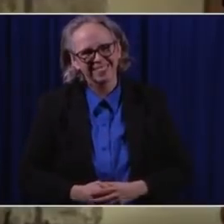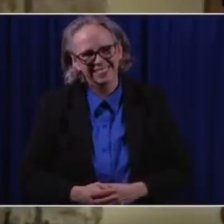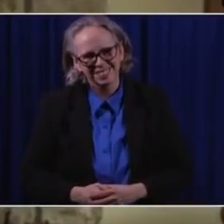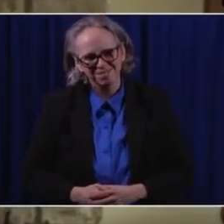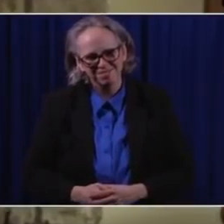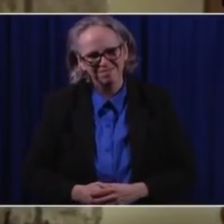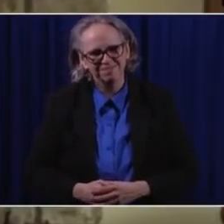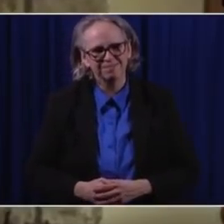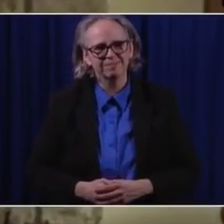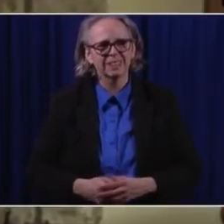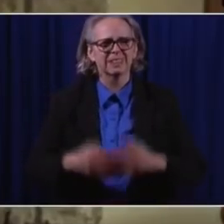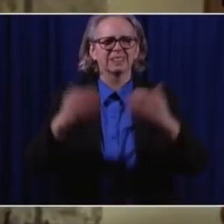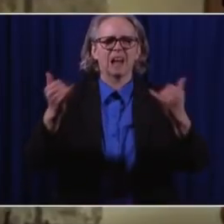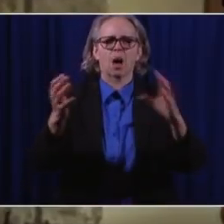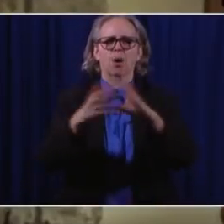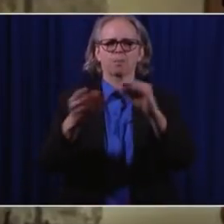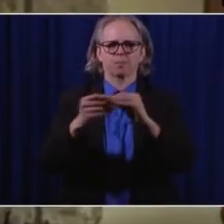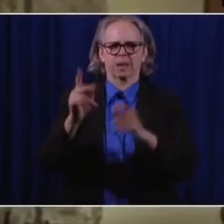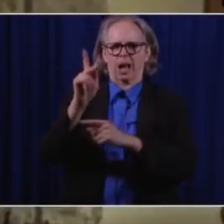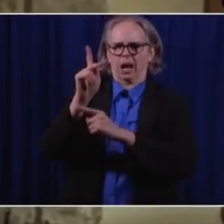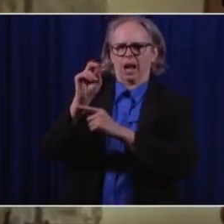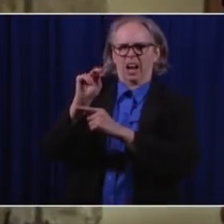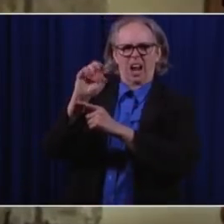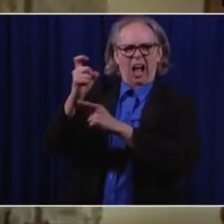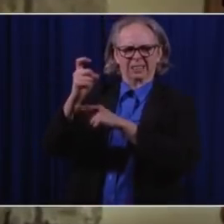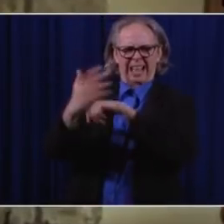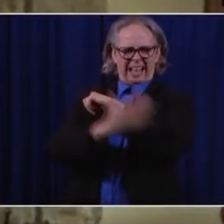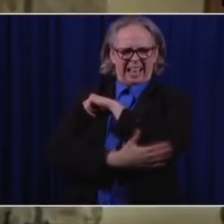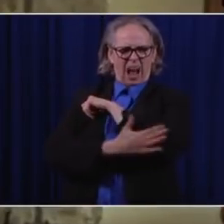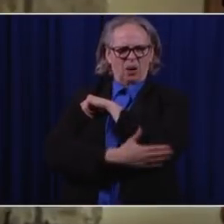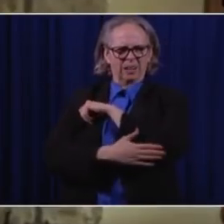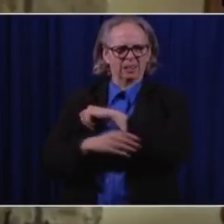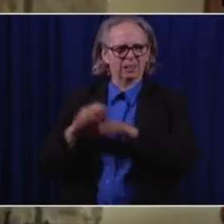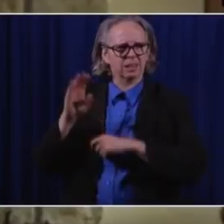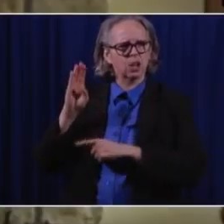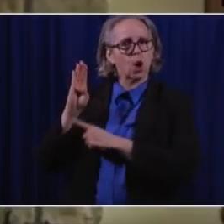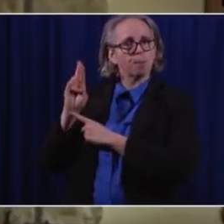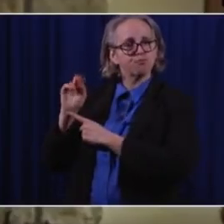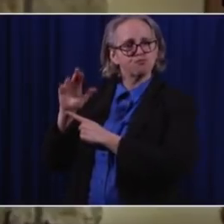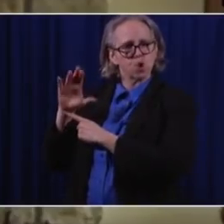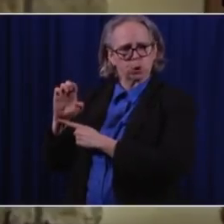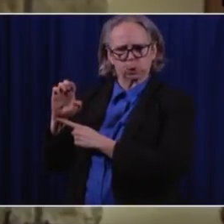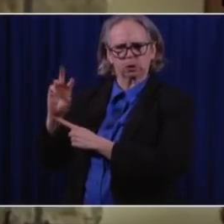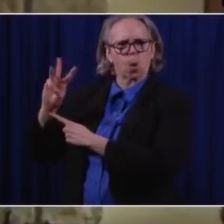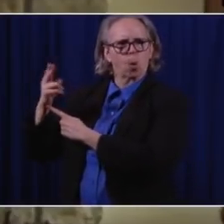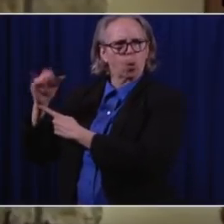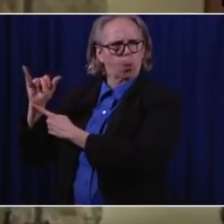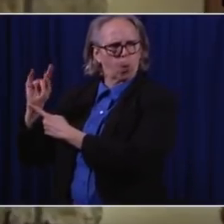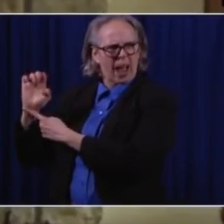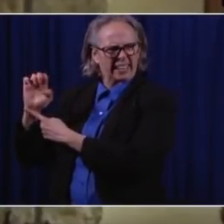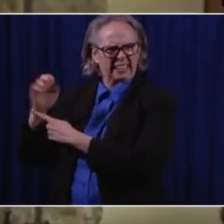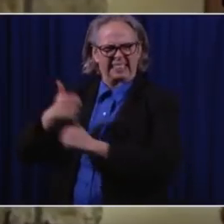go to Knox County. Bruce White, CEO for Knox County Community Hospital.